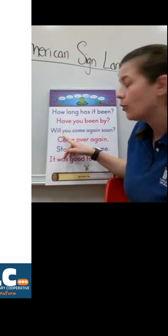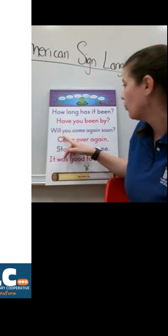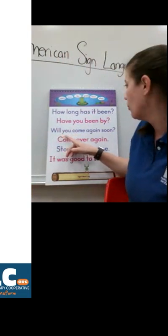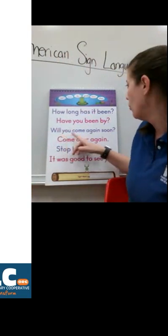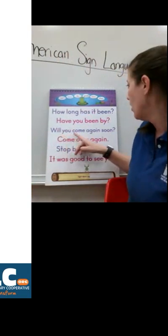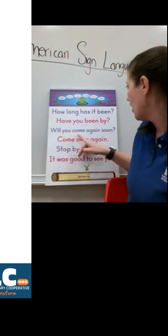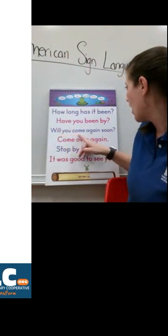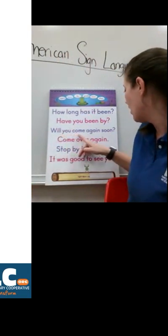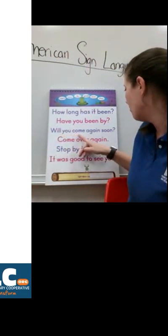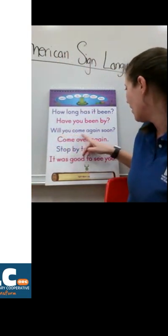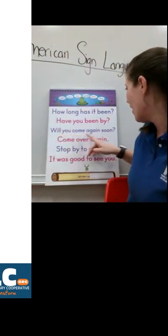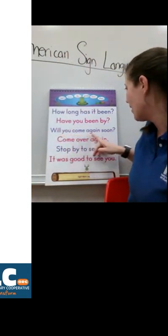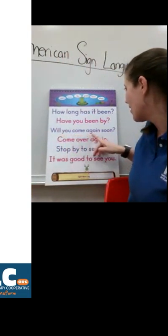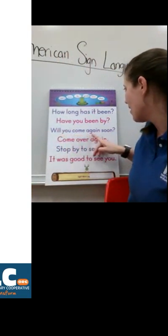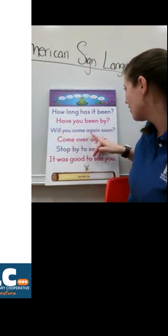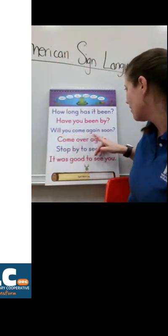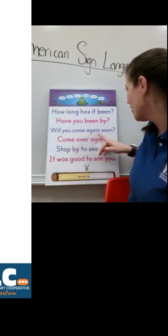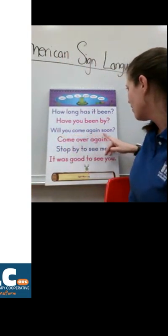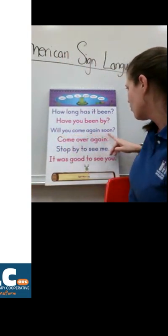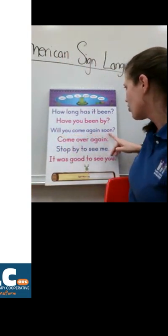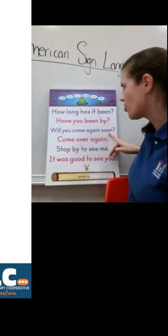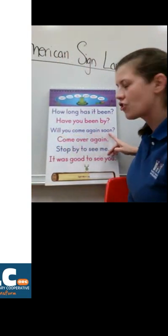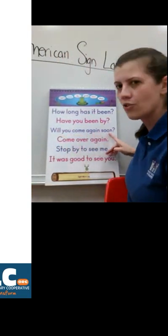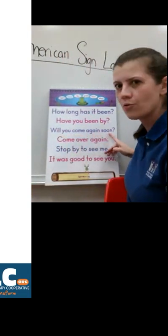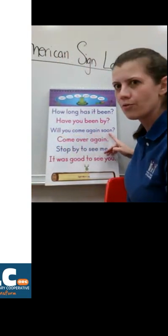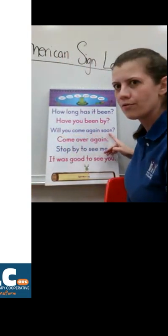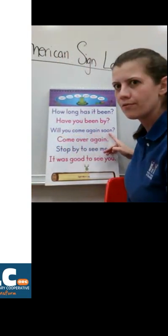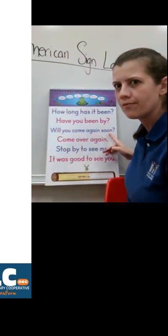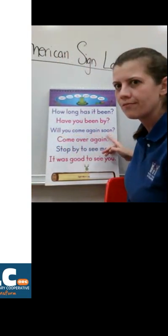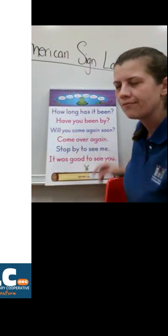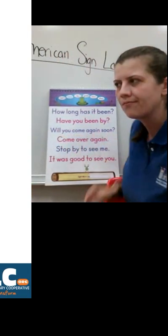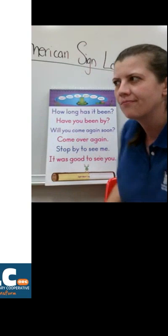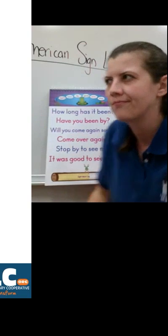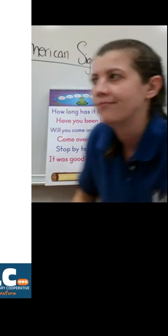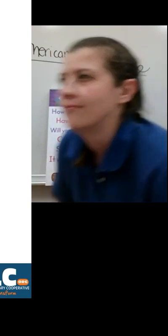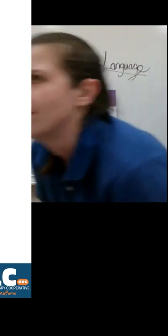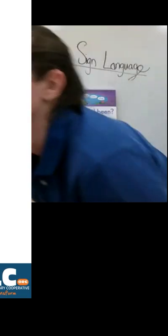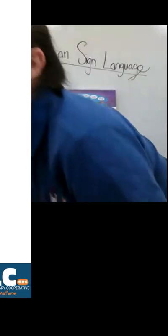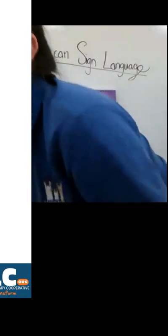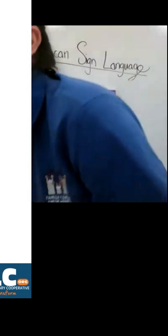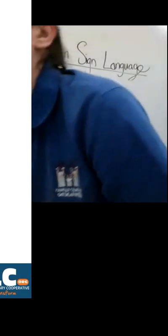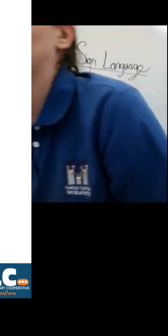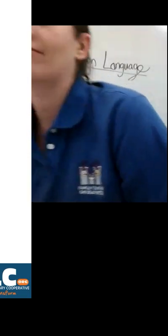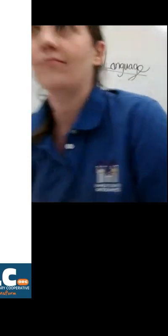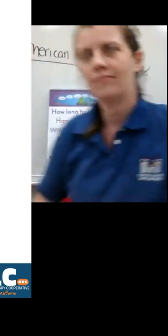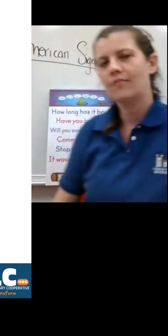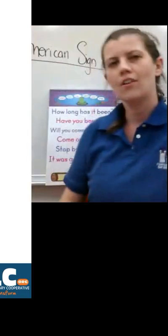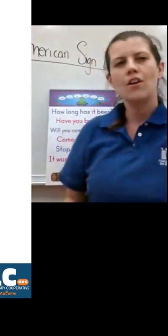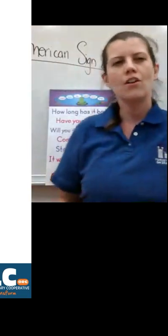Will you come again soon?